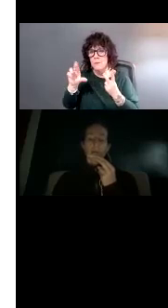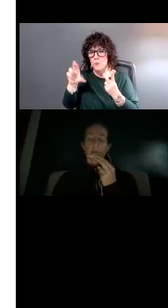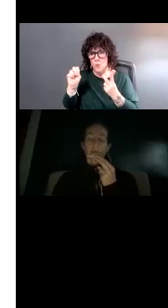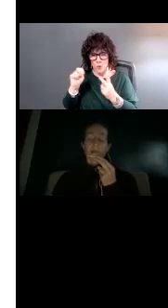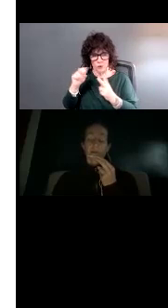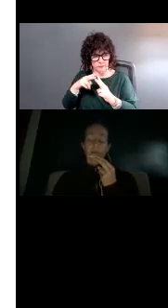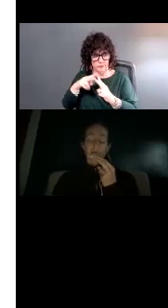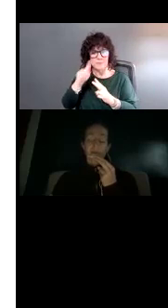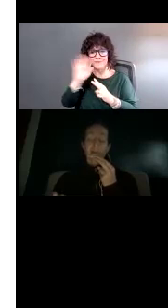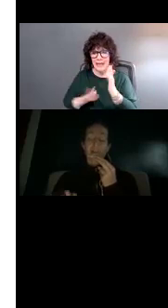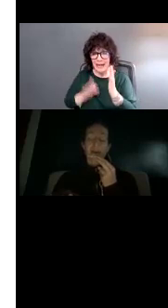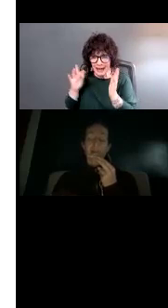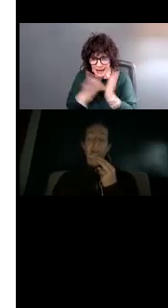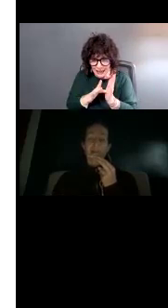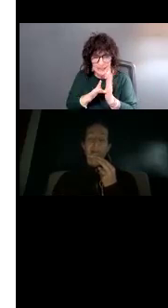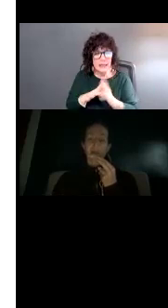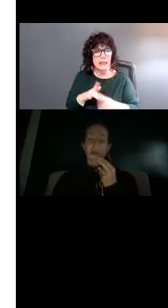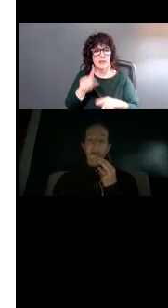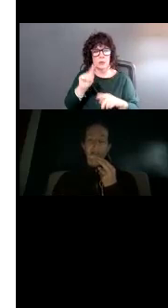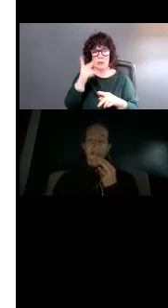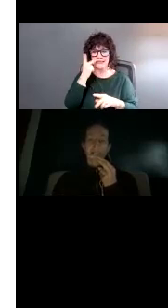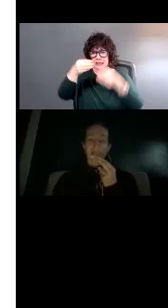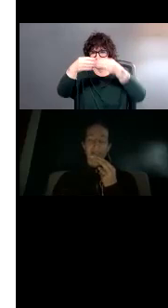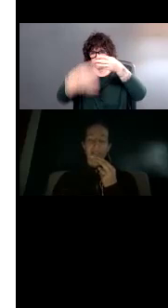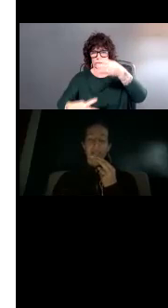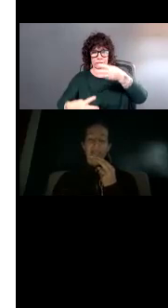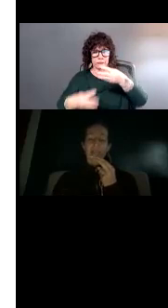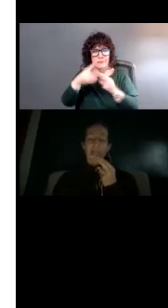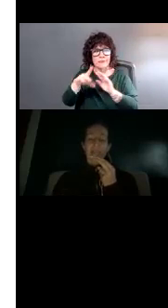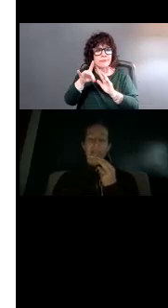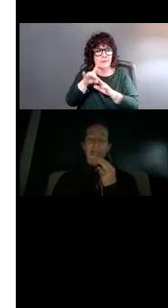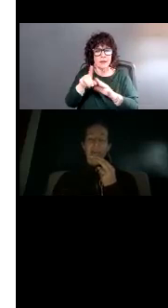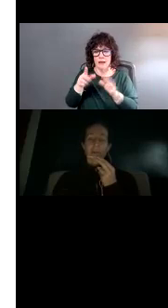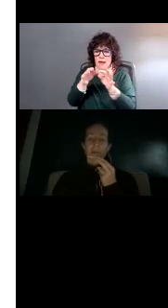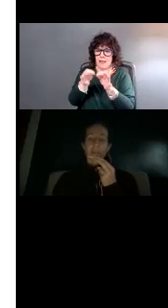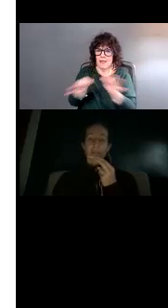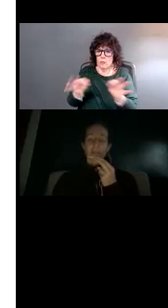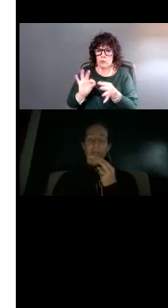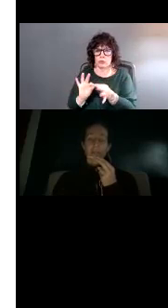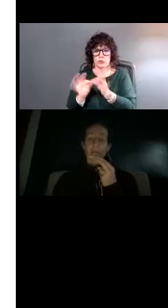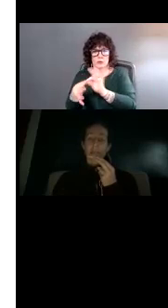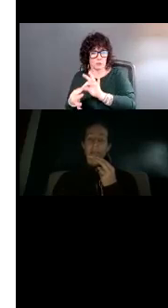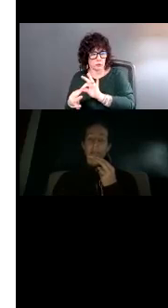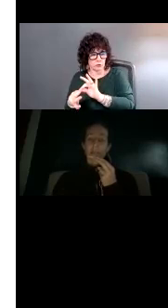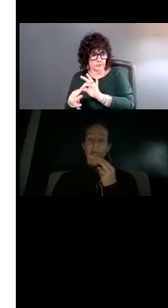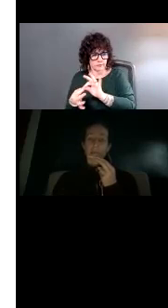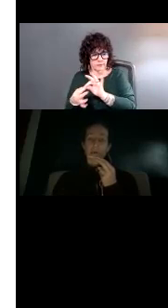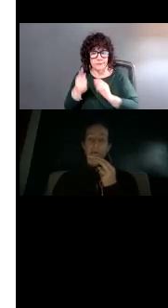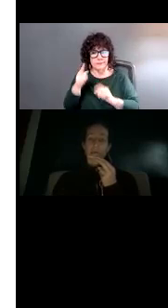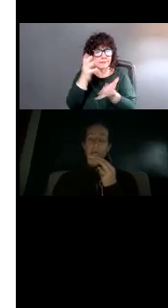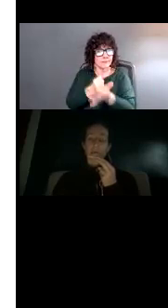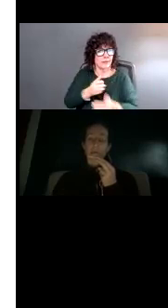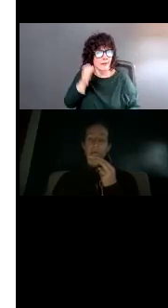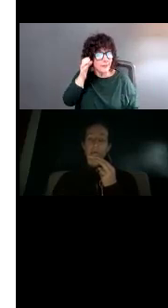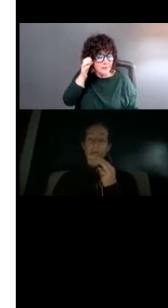smartphone, if you're on a tablet or a smartphone, it's different. You'll look for the button that has 3 dots that says more